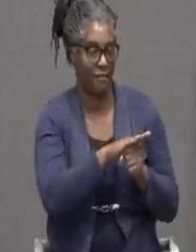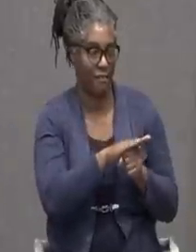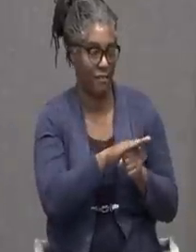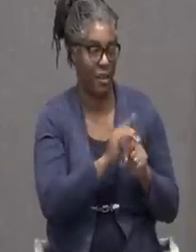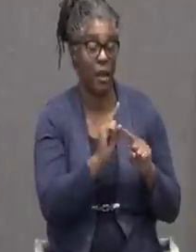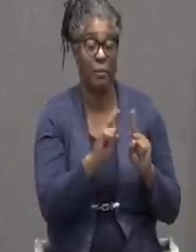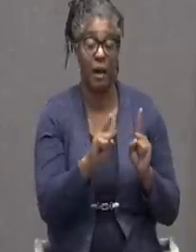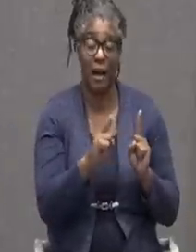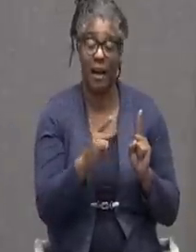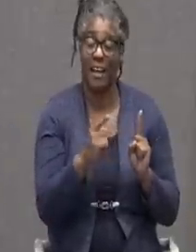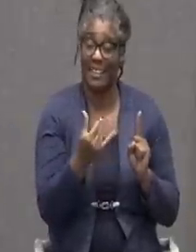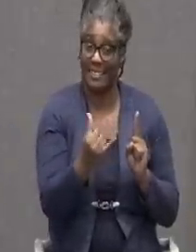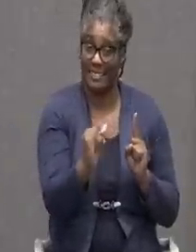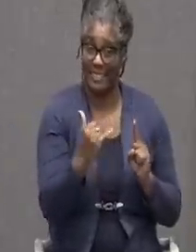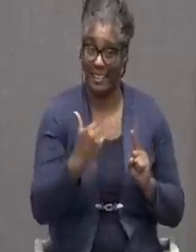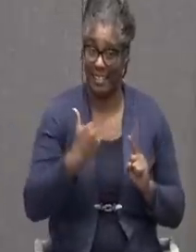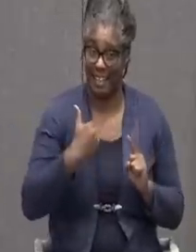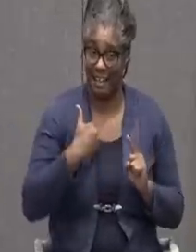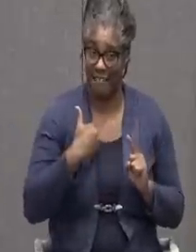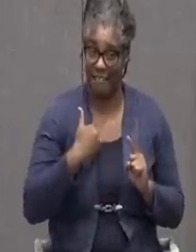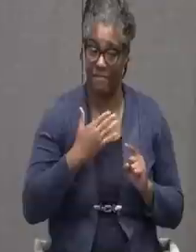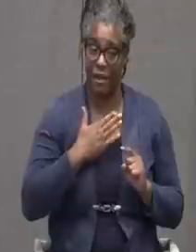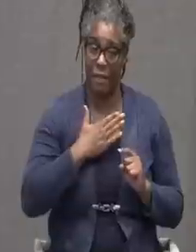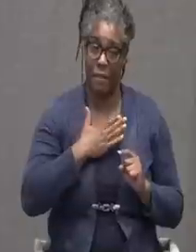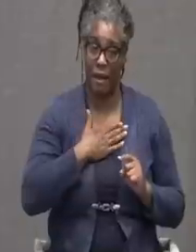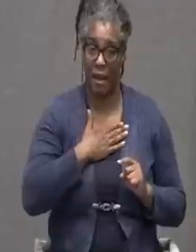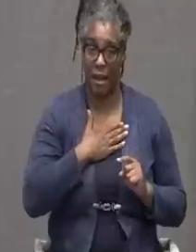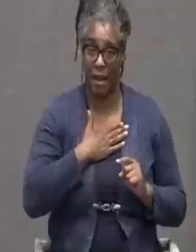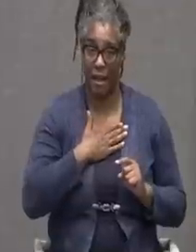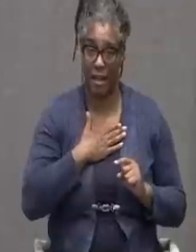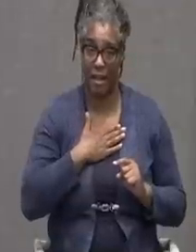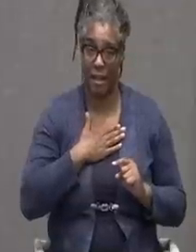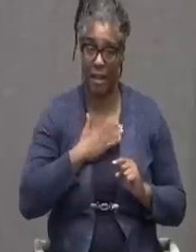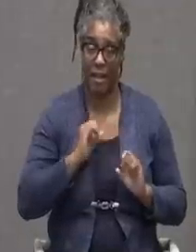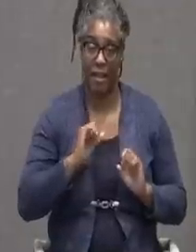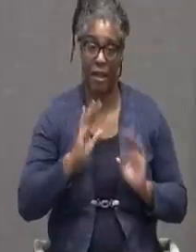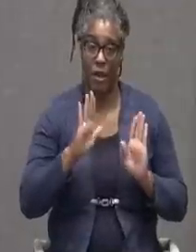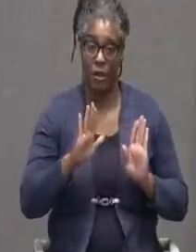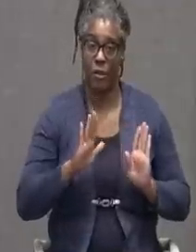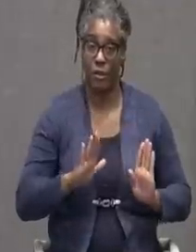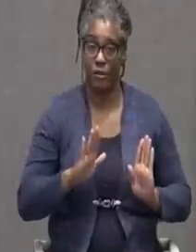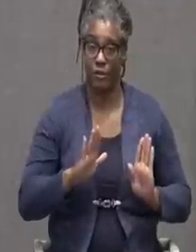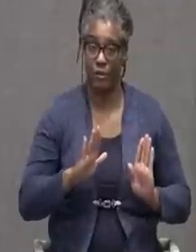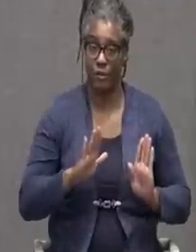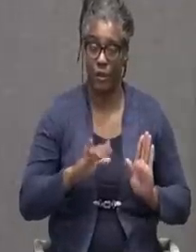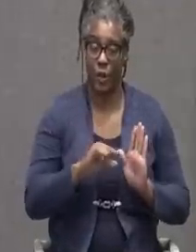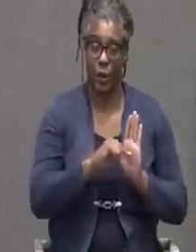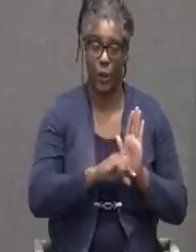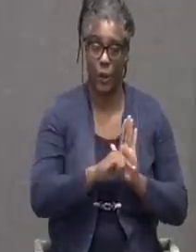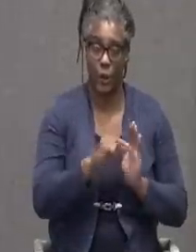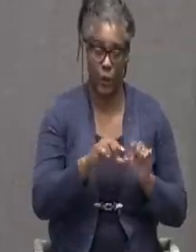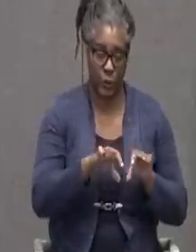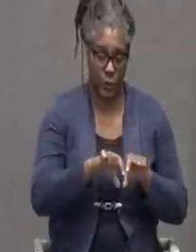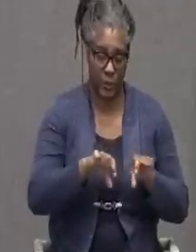safe to use glue stick. And I'm gonna put some